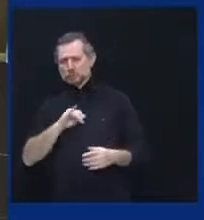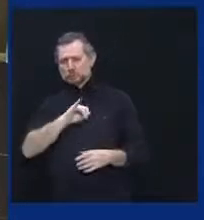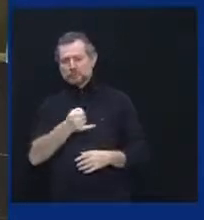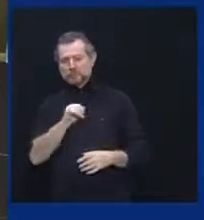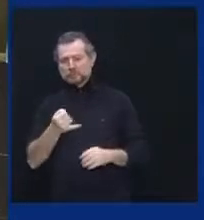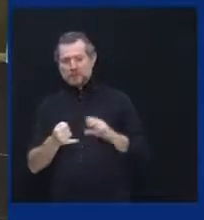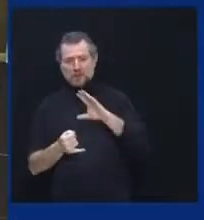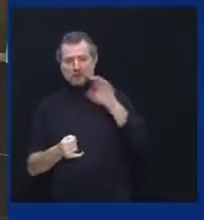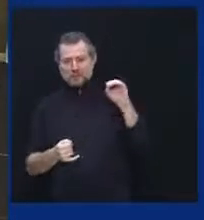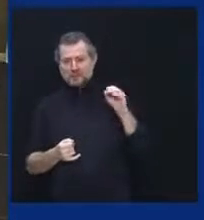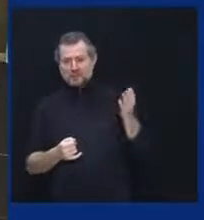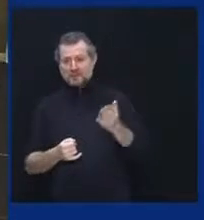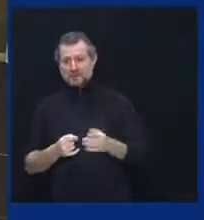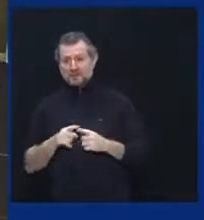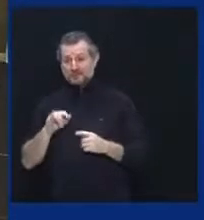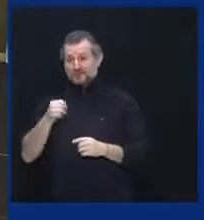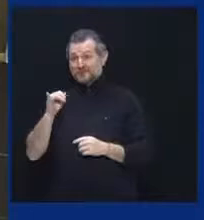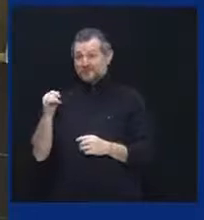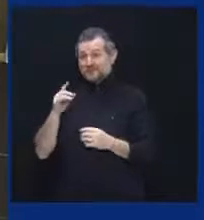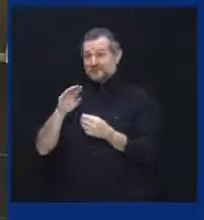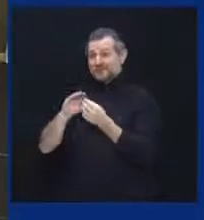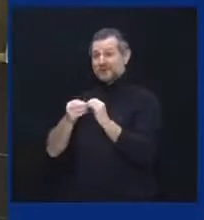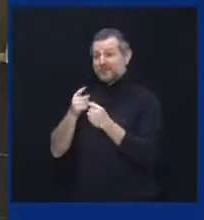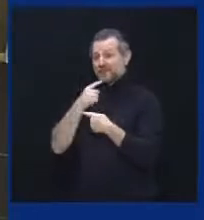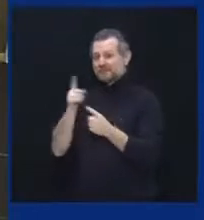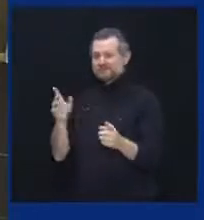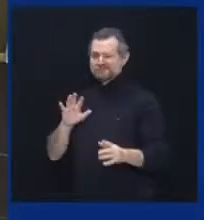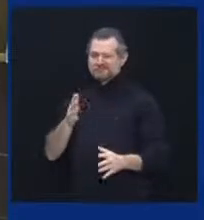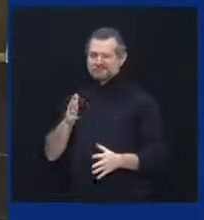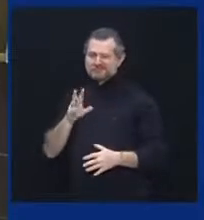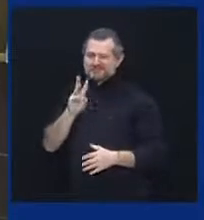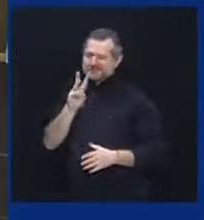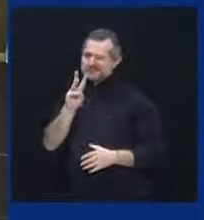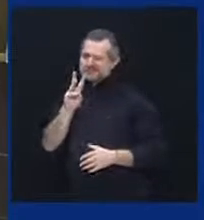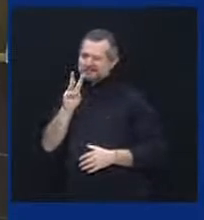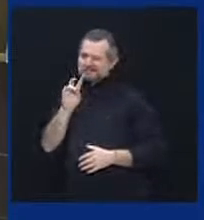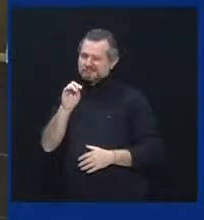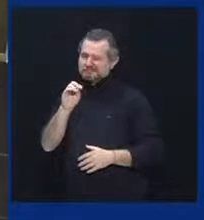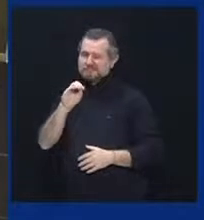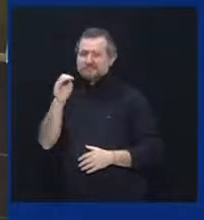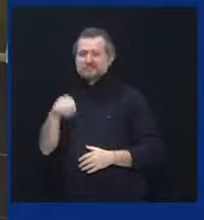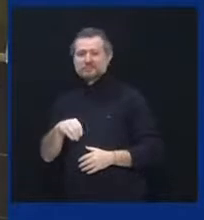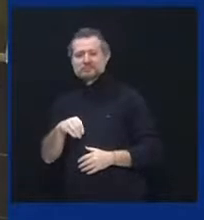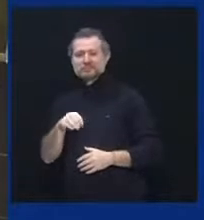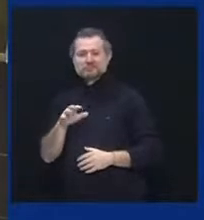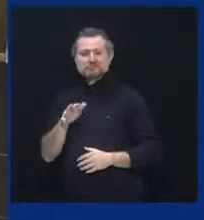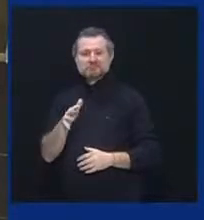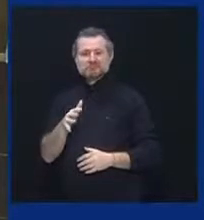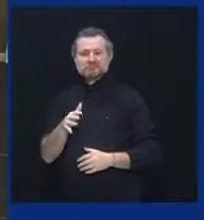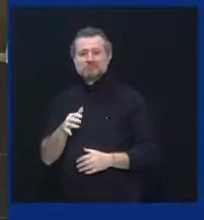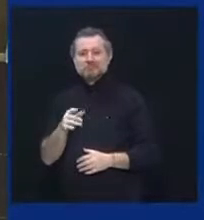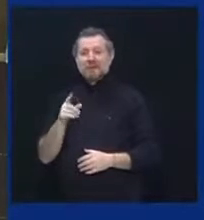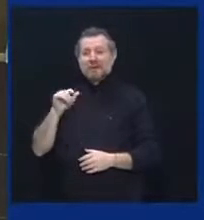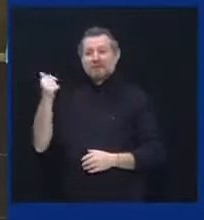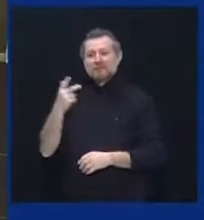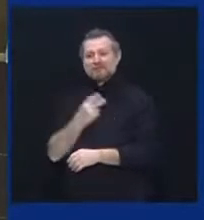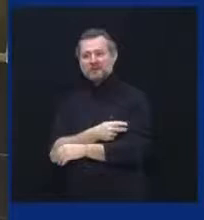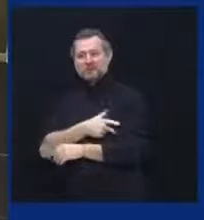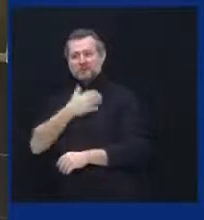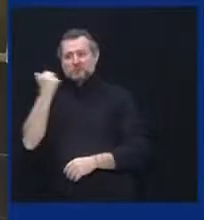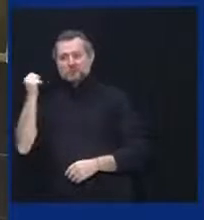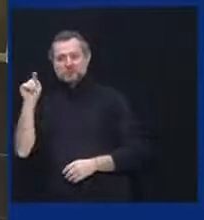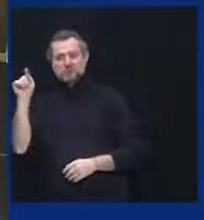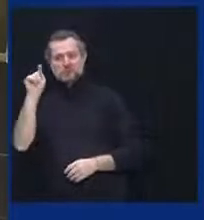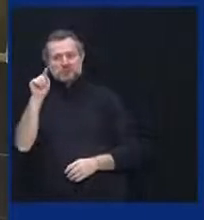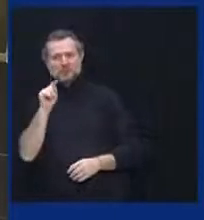Its efficacy we're now seeing is at about 70%, so lower than the others that are available. What role could